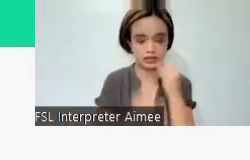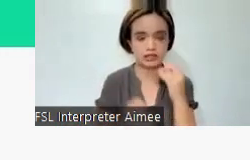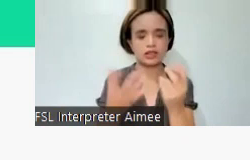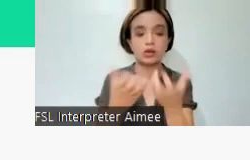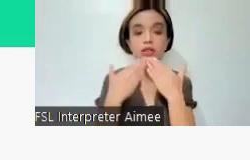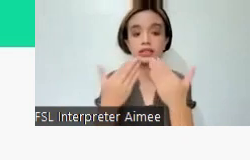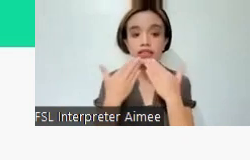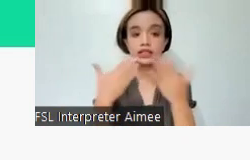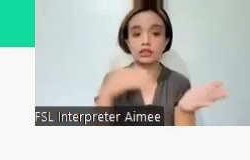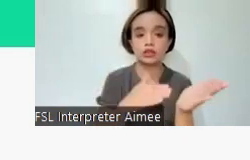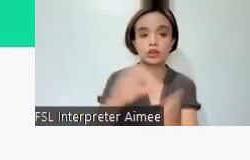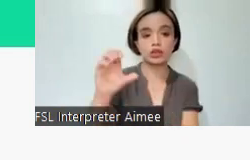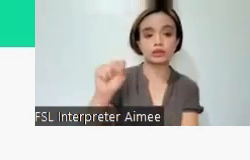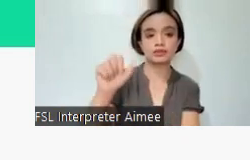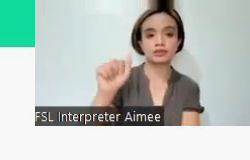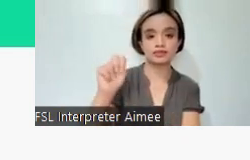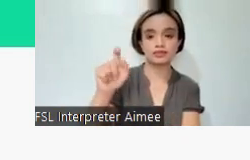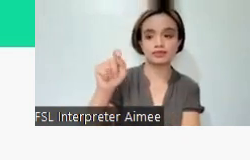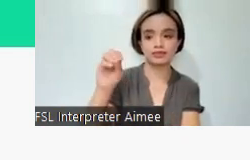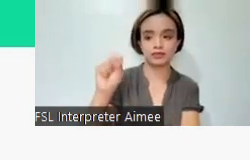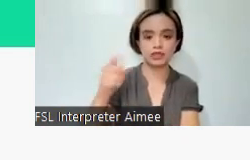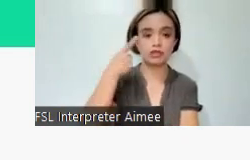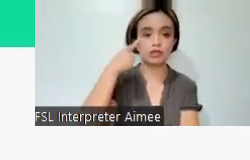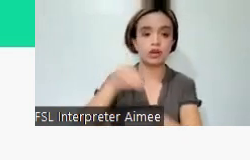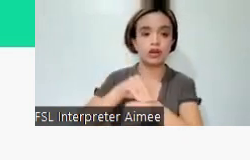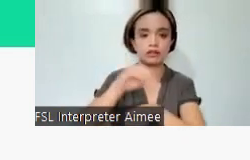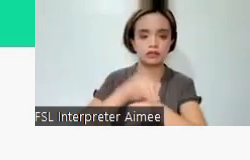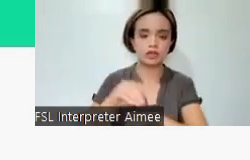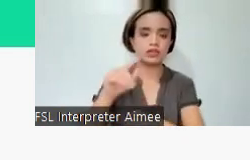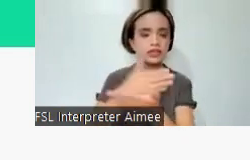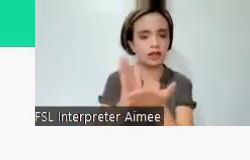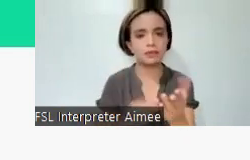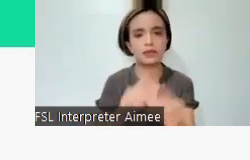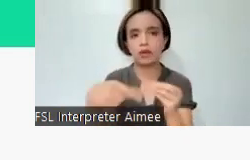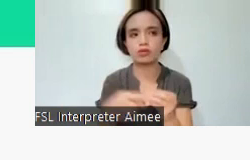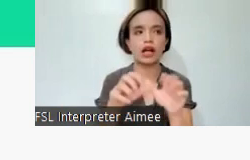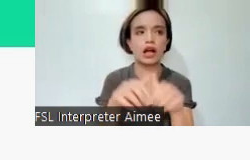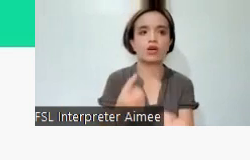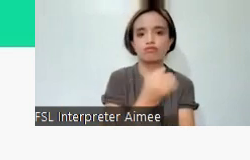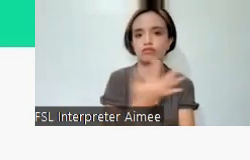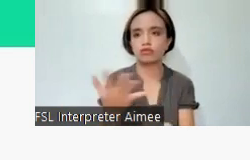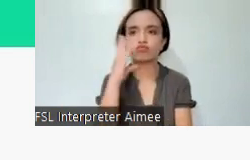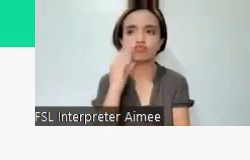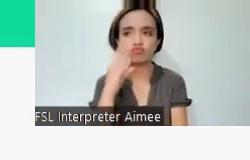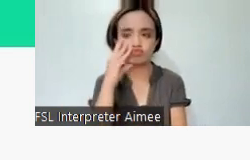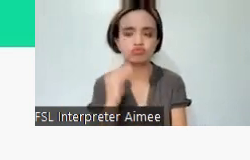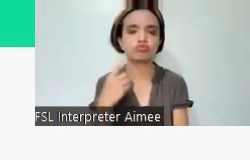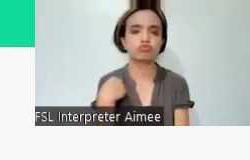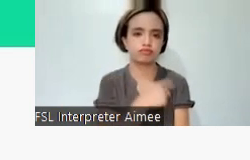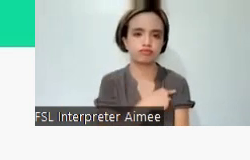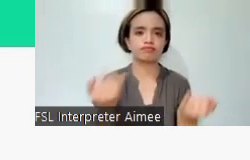like to thank Dr. Kevin Carl Santos for his advice on some quantitative issues that we encountered.